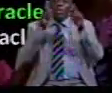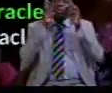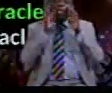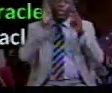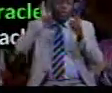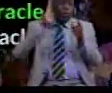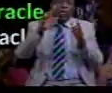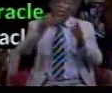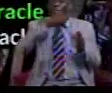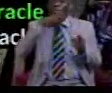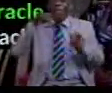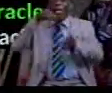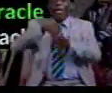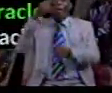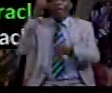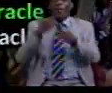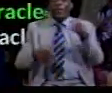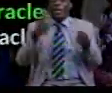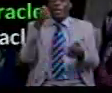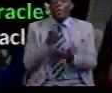At the finally, amen.